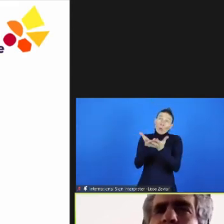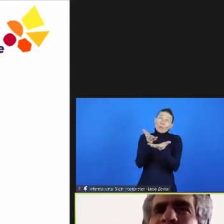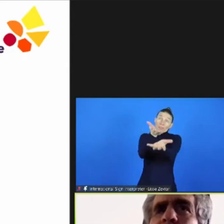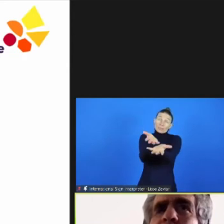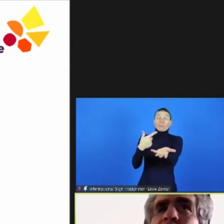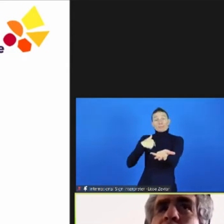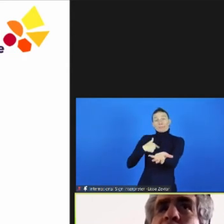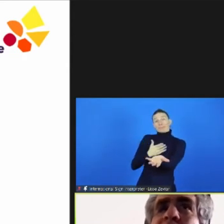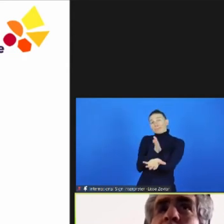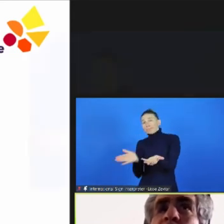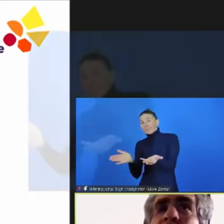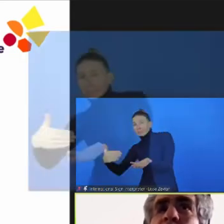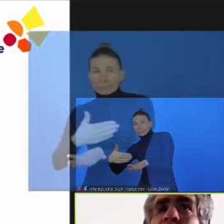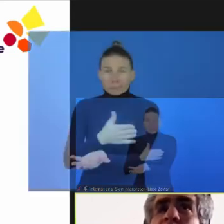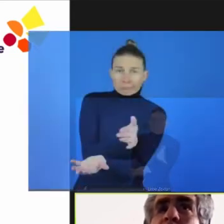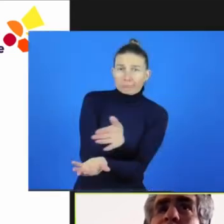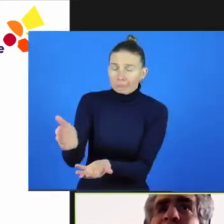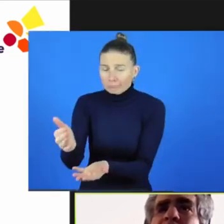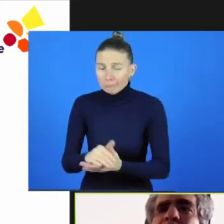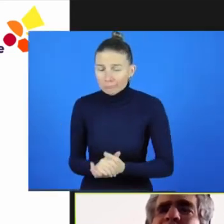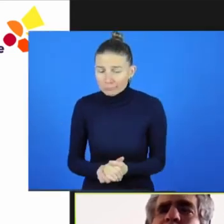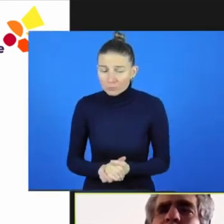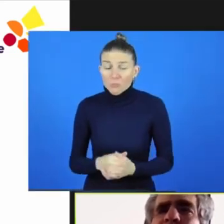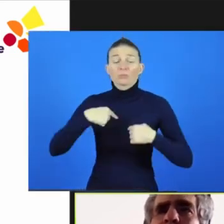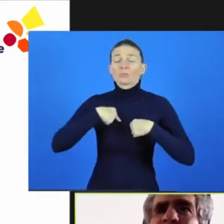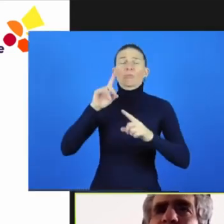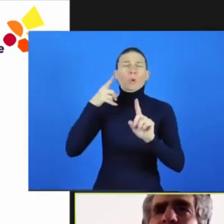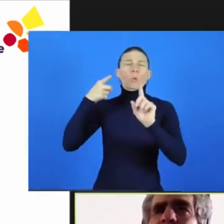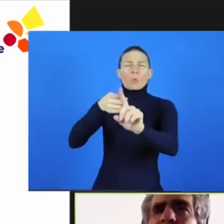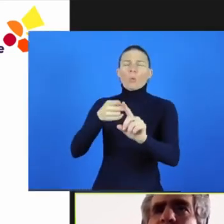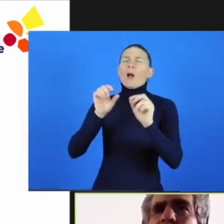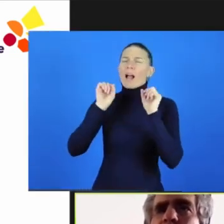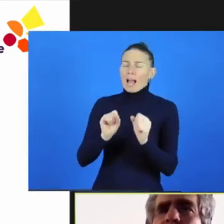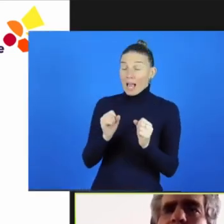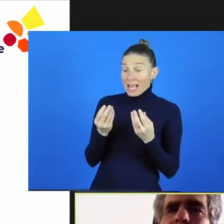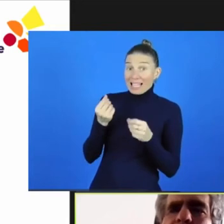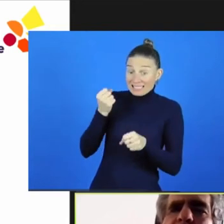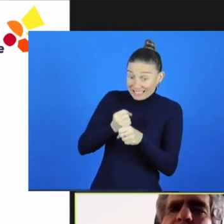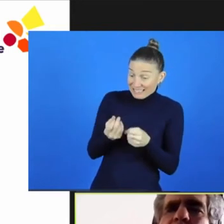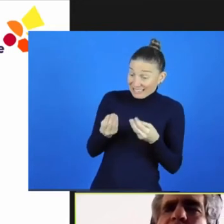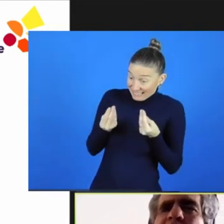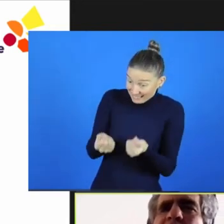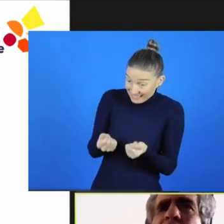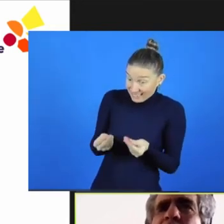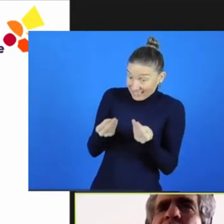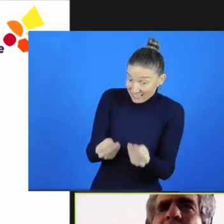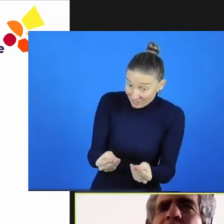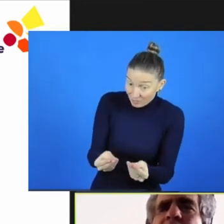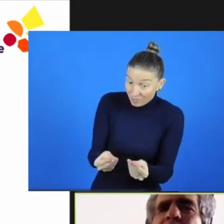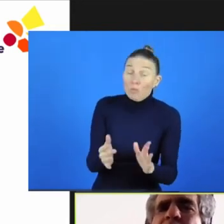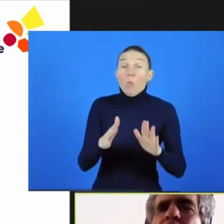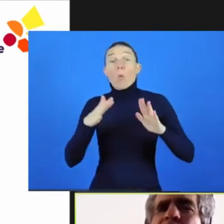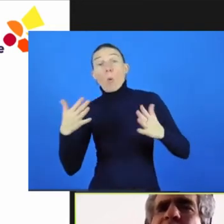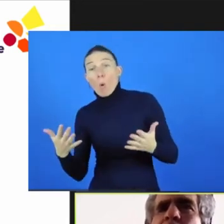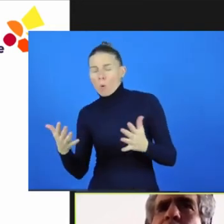we're about skills development, but sometimes we're about filling people with ambition and hope. And then training